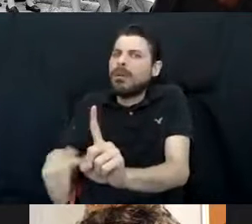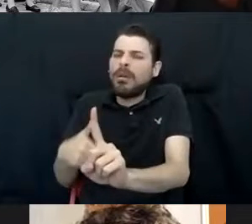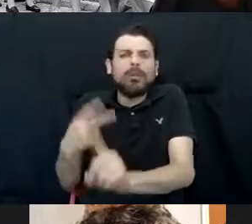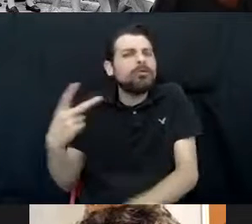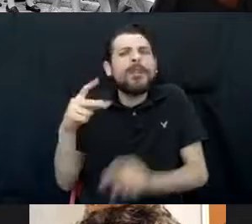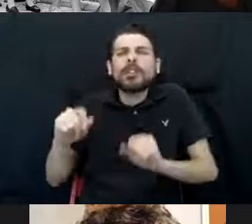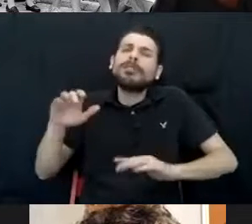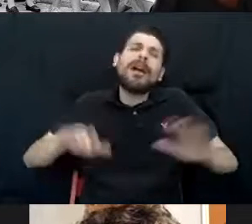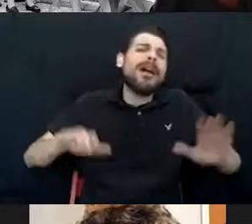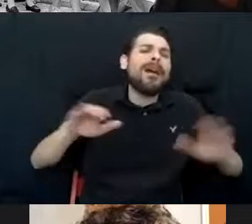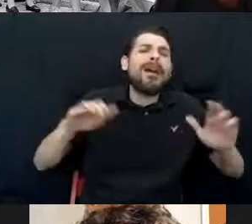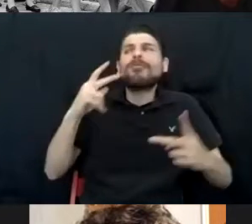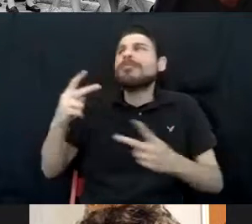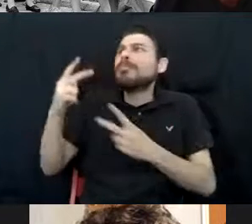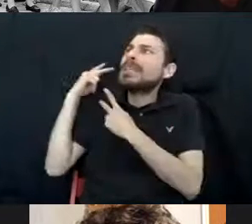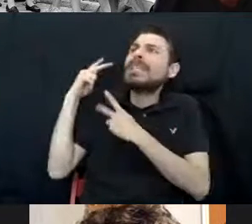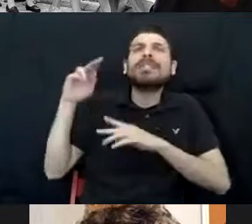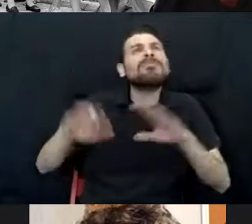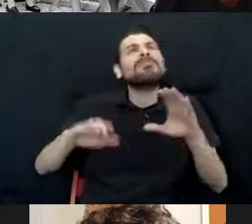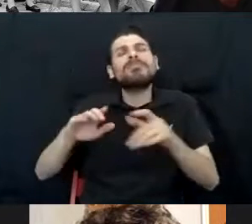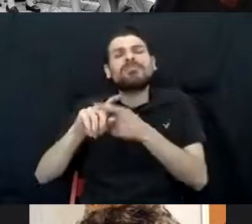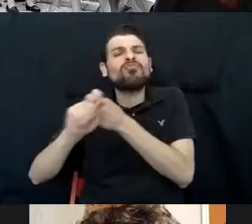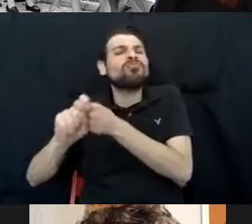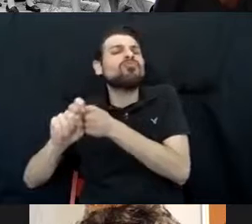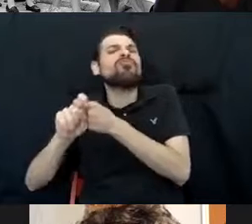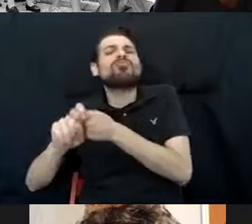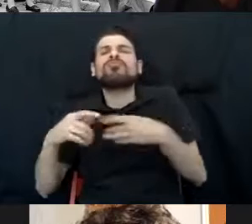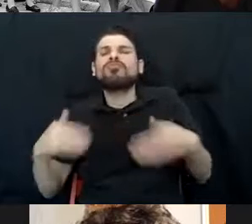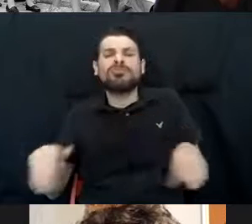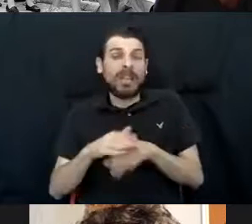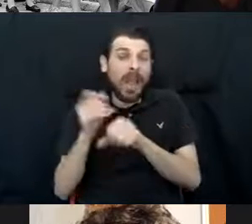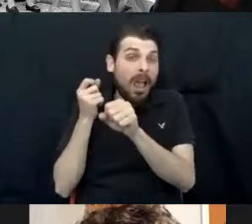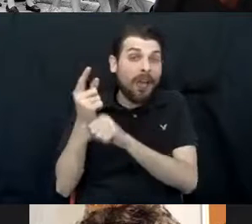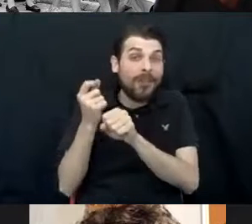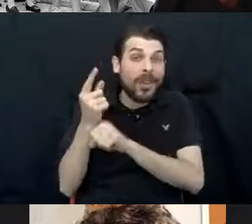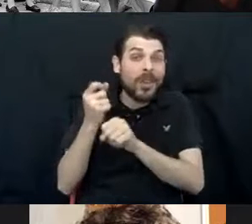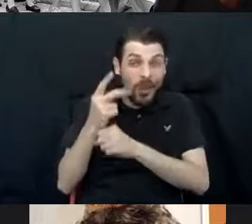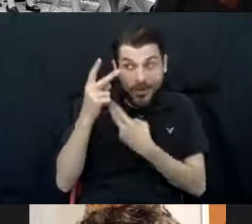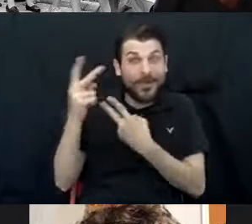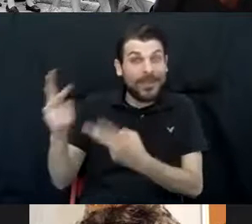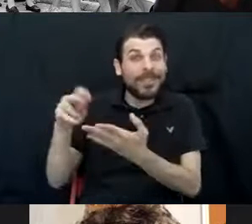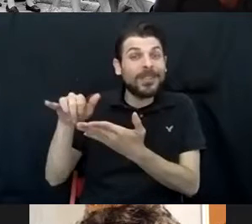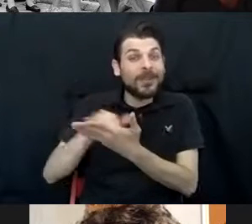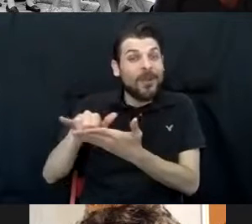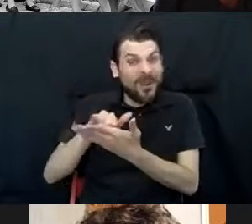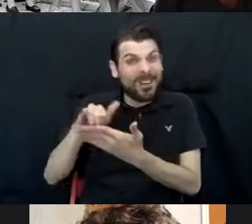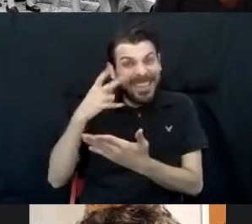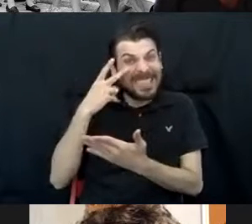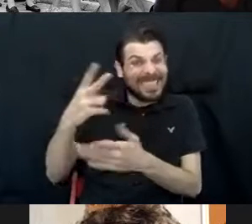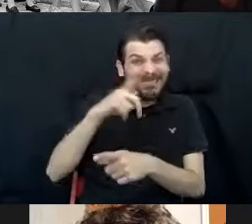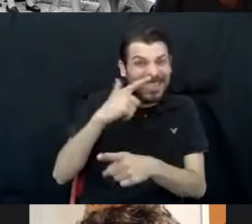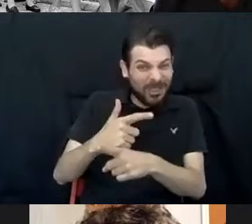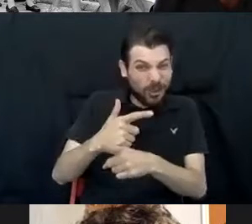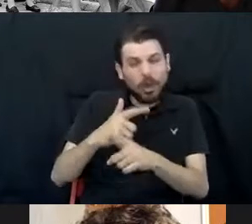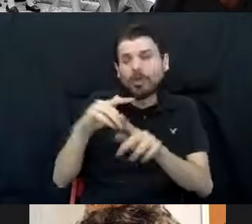just being friends. I would go to New York every year to see my sister, and then I'd hang out with